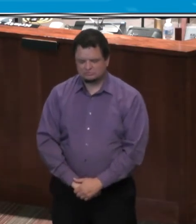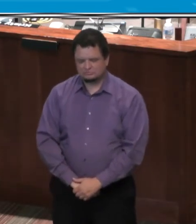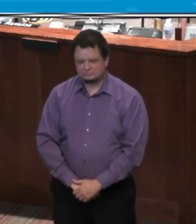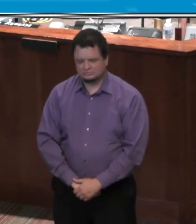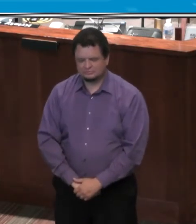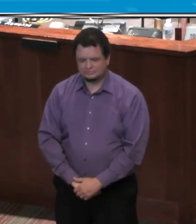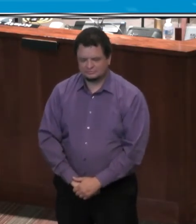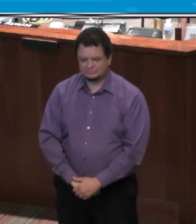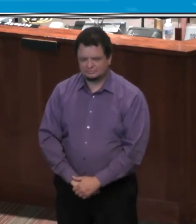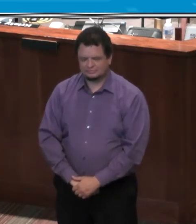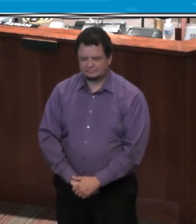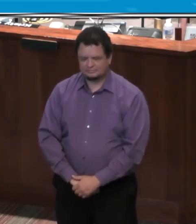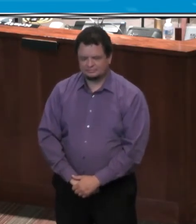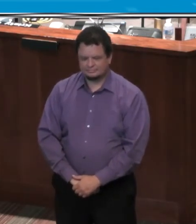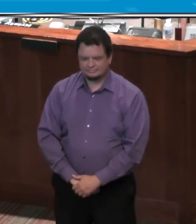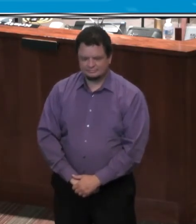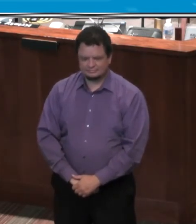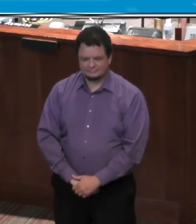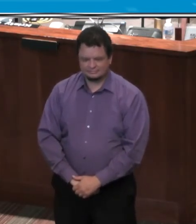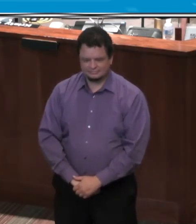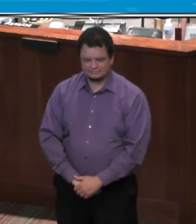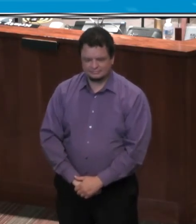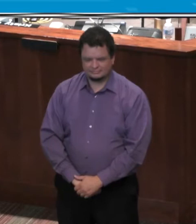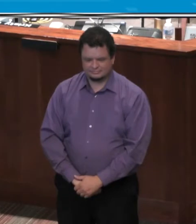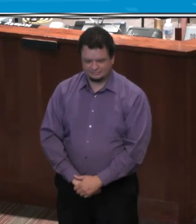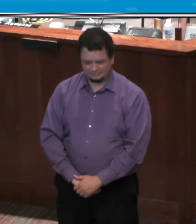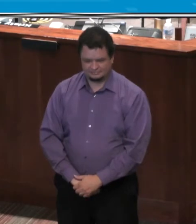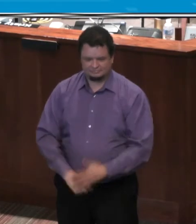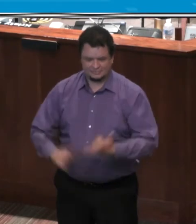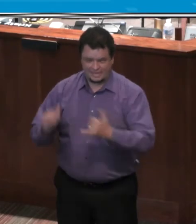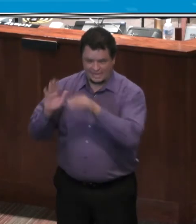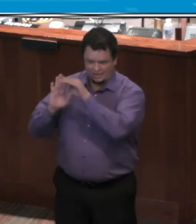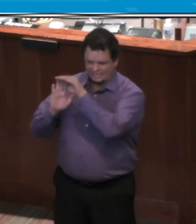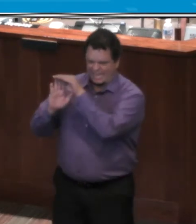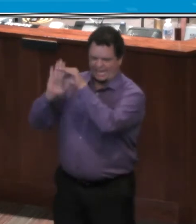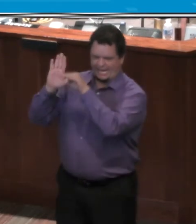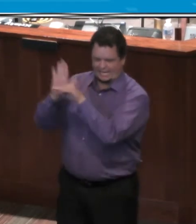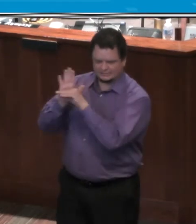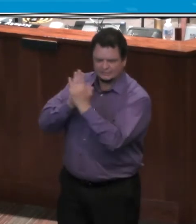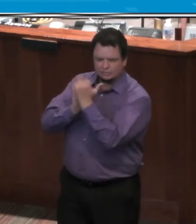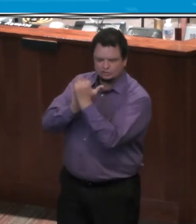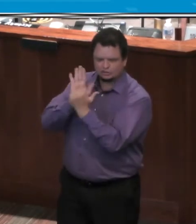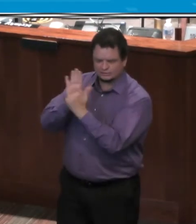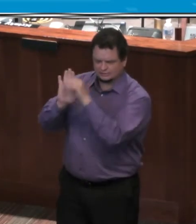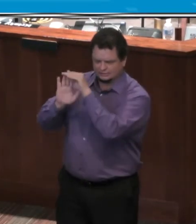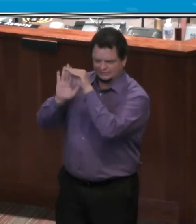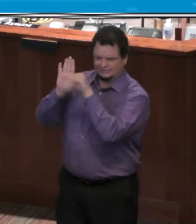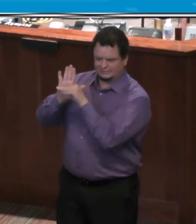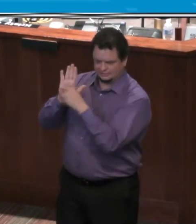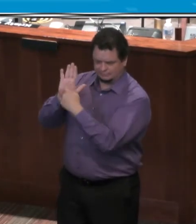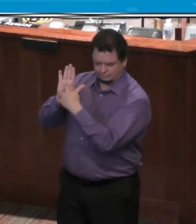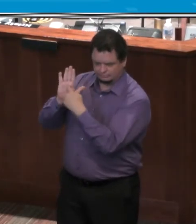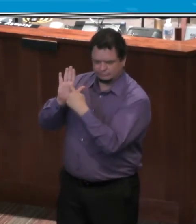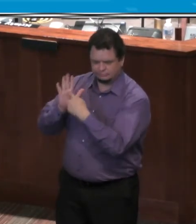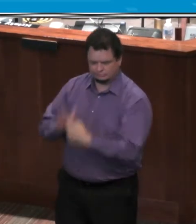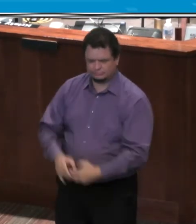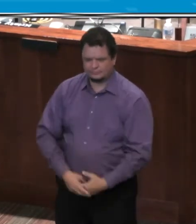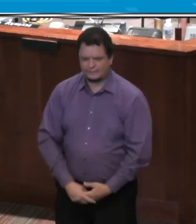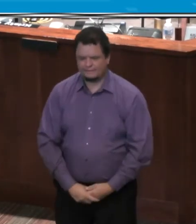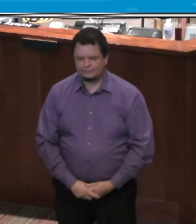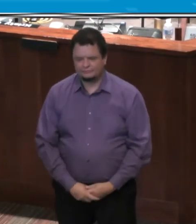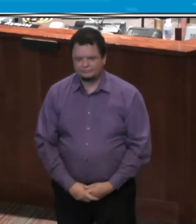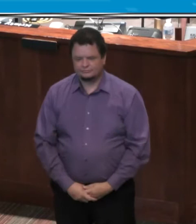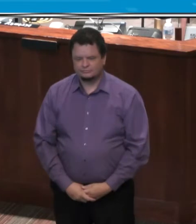agenda, something I've been looking forward to is the RISE Coalition report. And Susan, are you going to